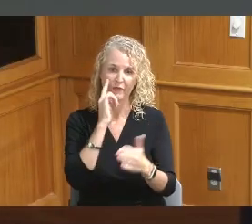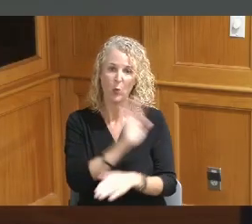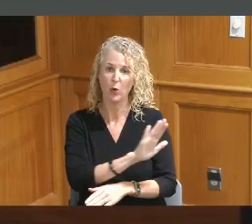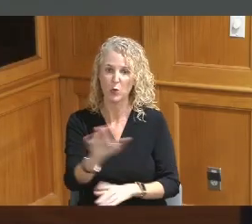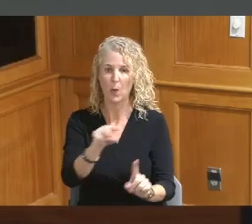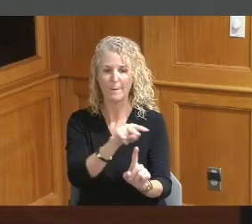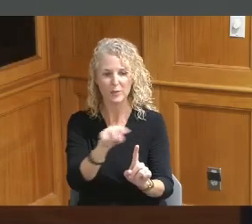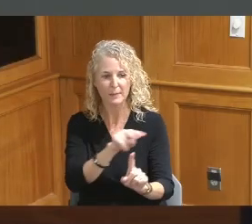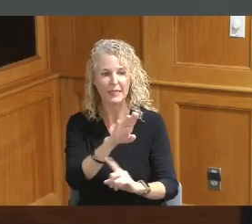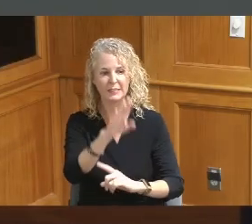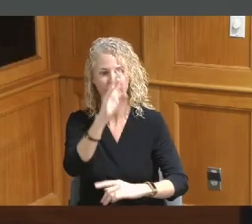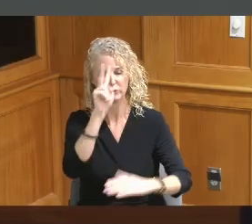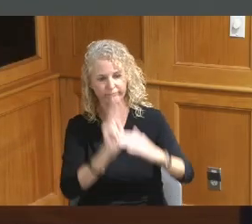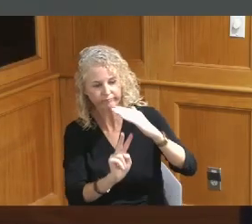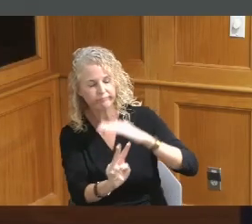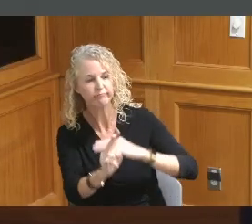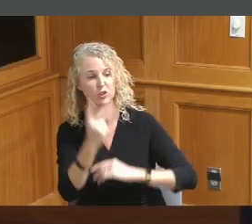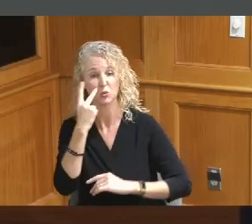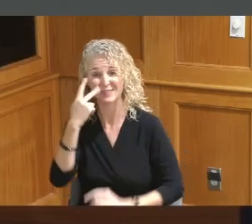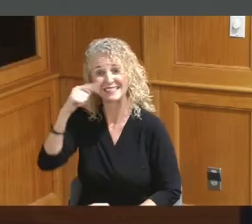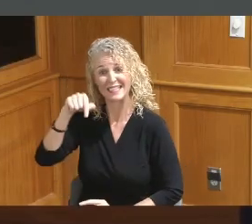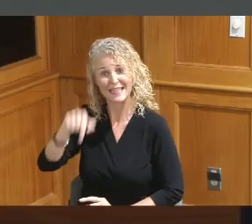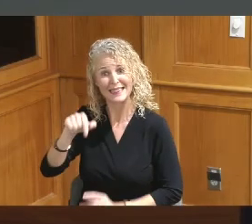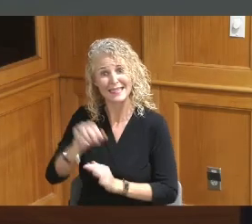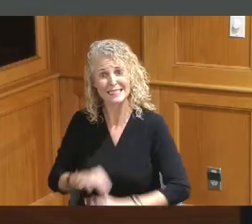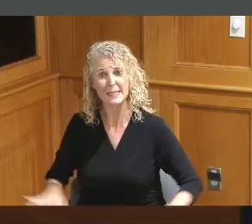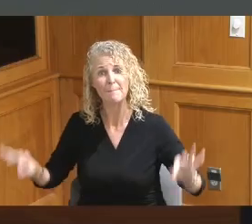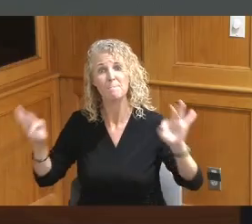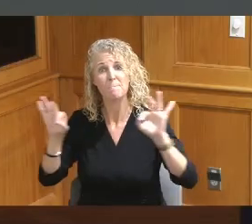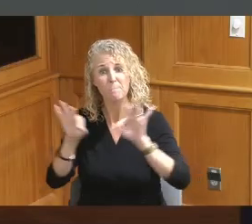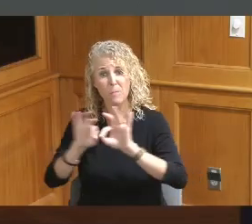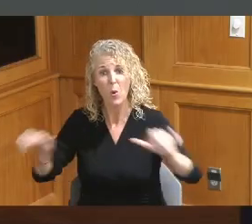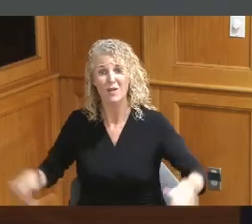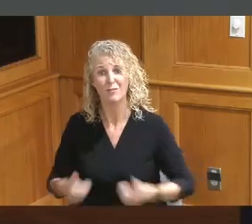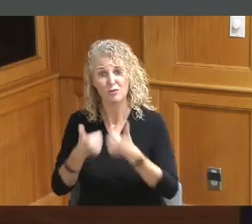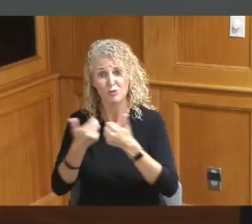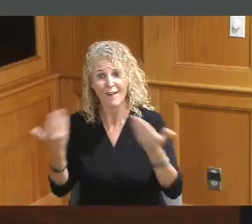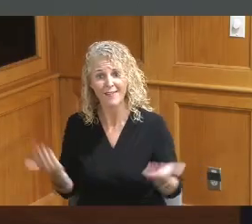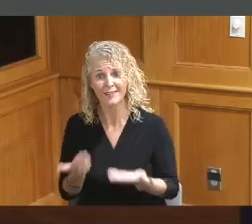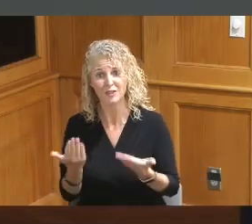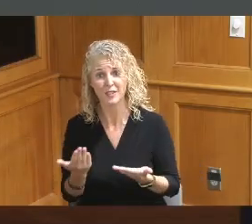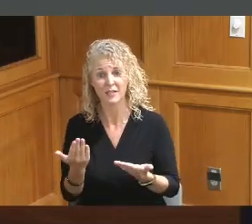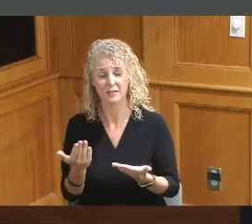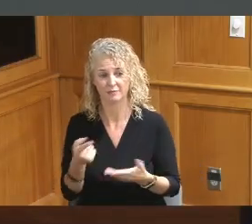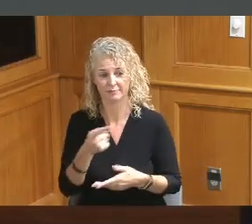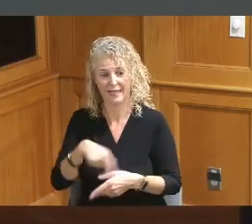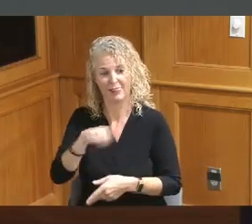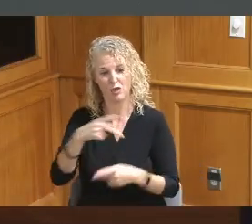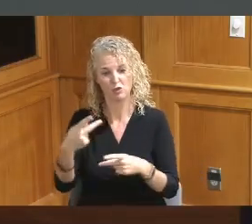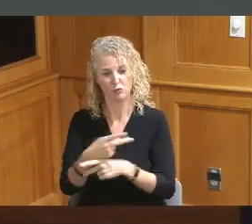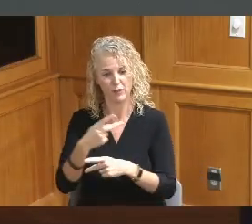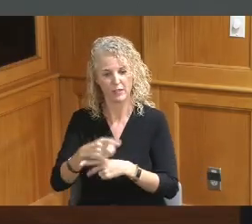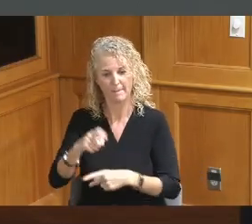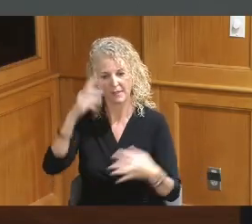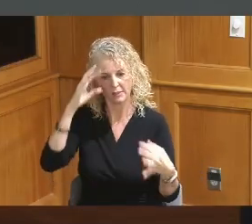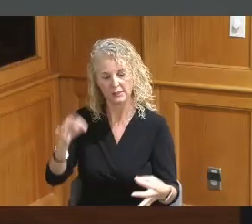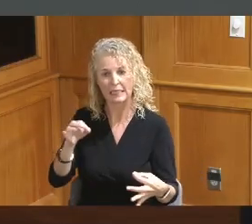perspective and vision on this, recognizing this as one of our top challenges and problems in the community, and making that type of